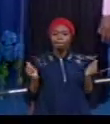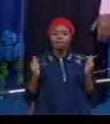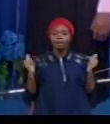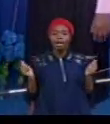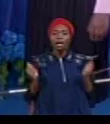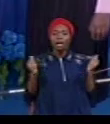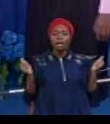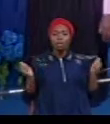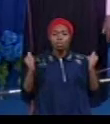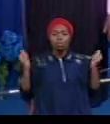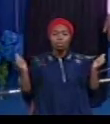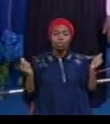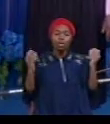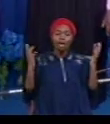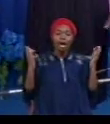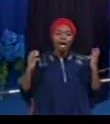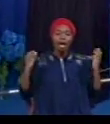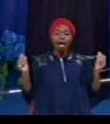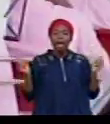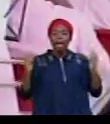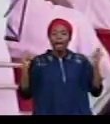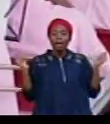Hallelujah, hallelujah.